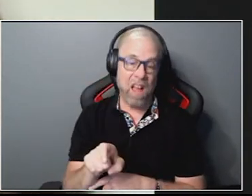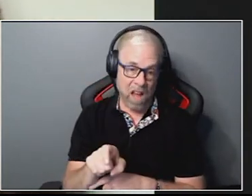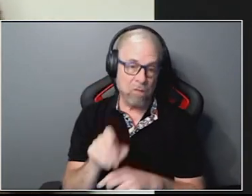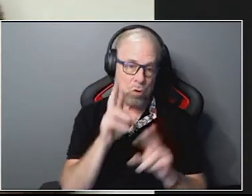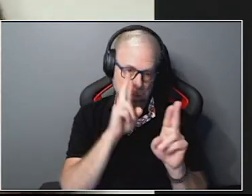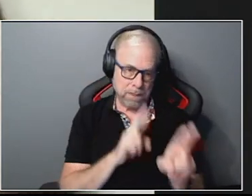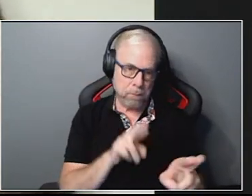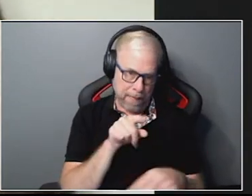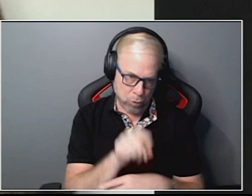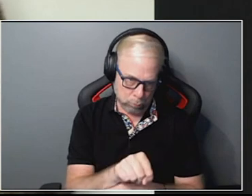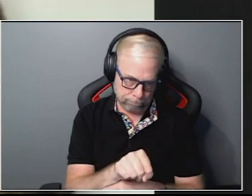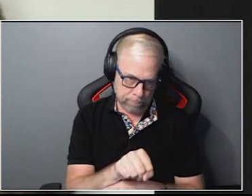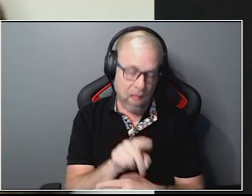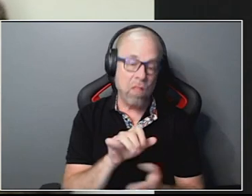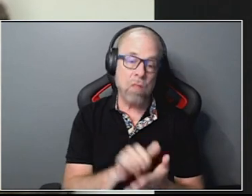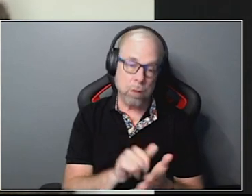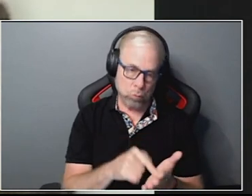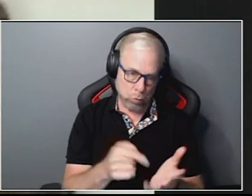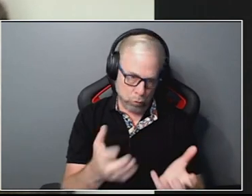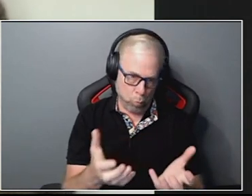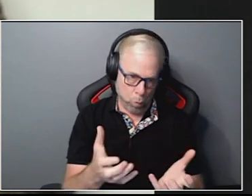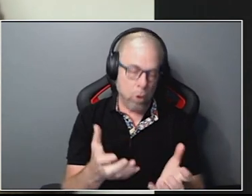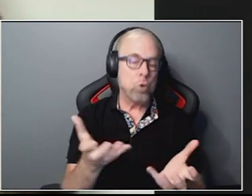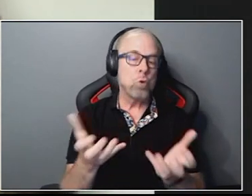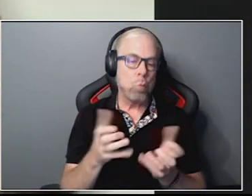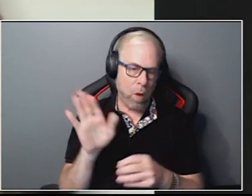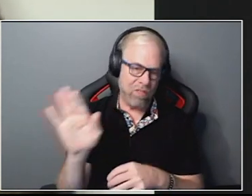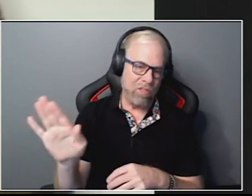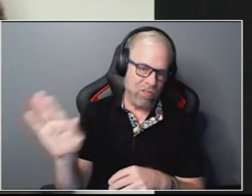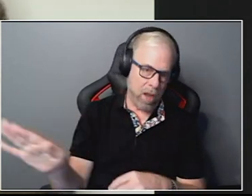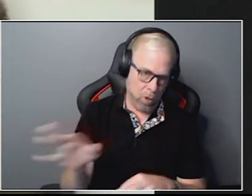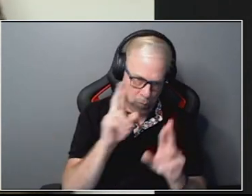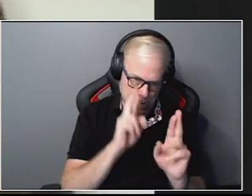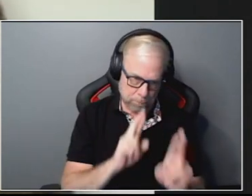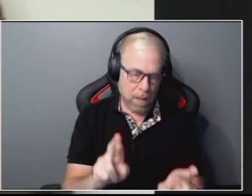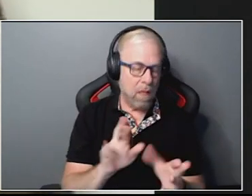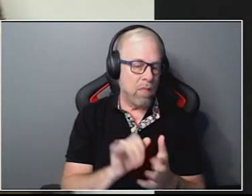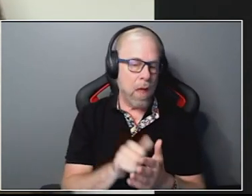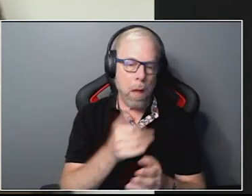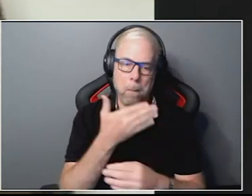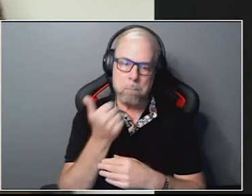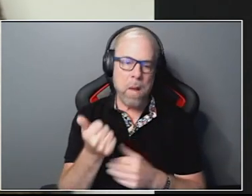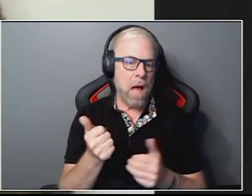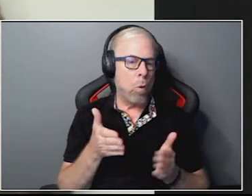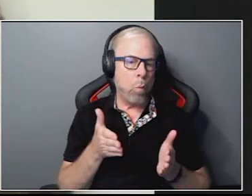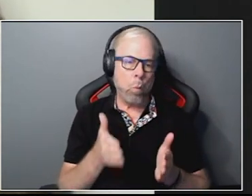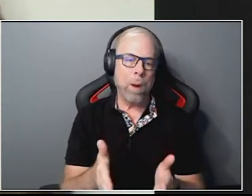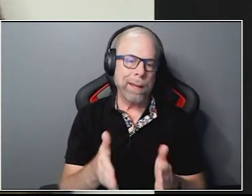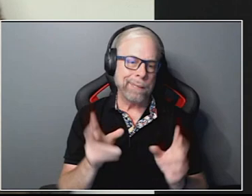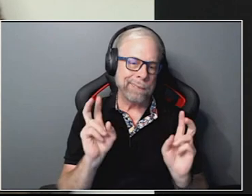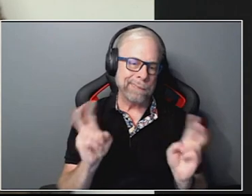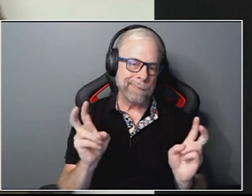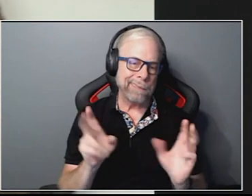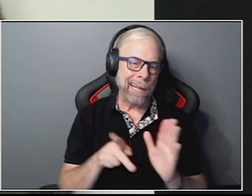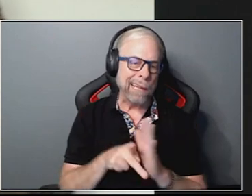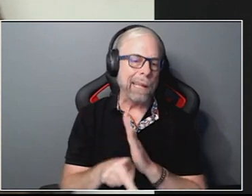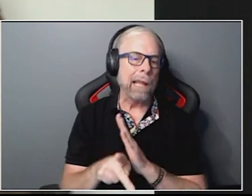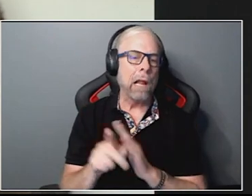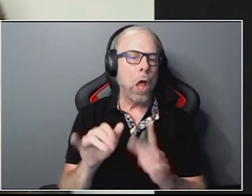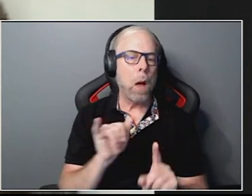And that's what you want. You want their respect. That's the best way to kill a bully, is with knowledge.